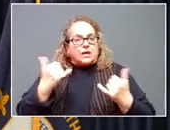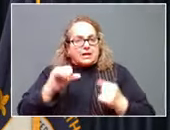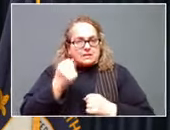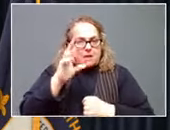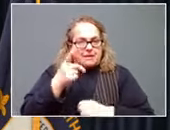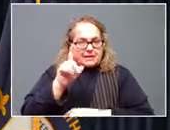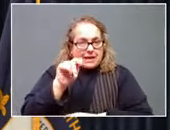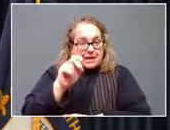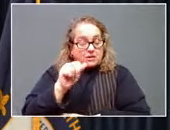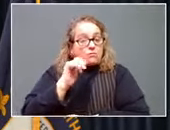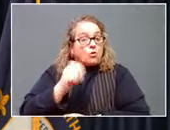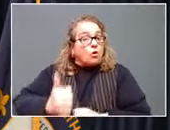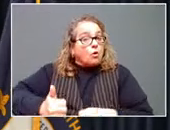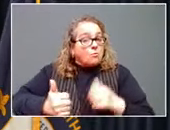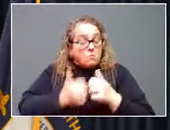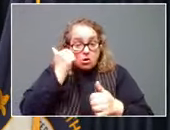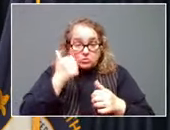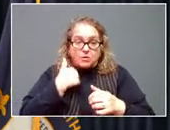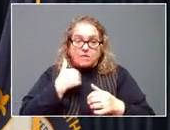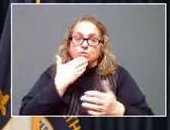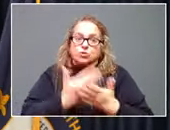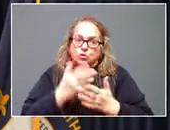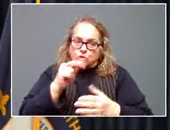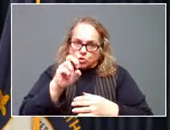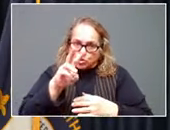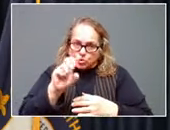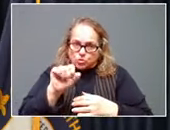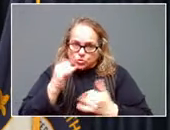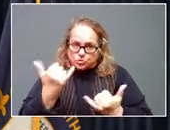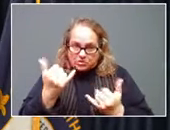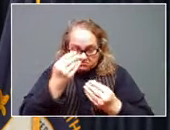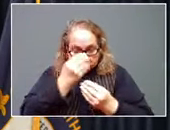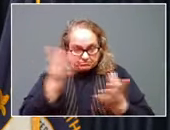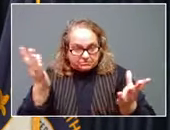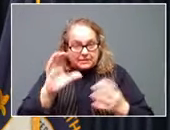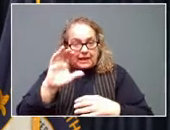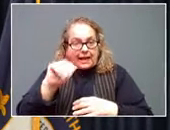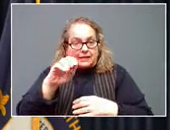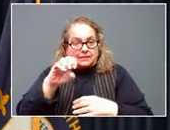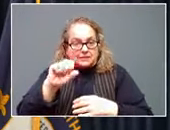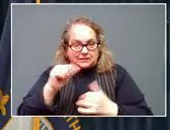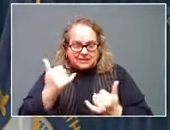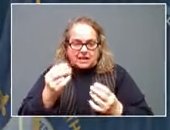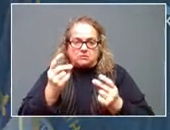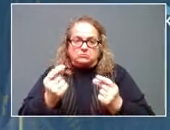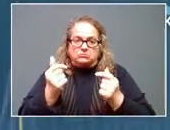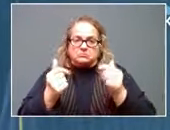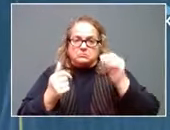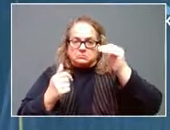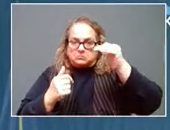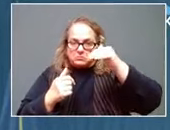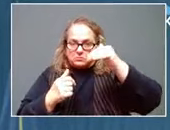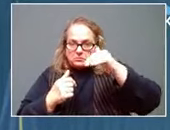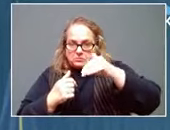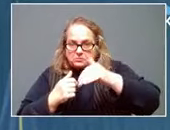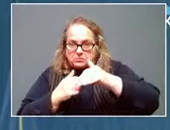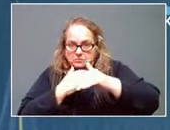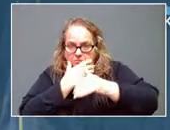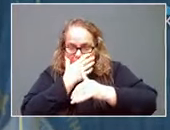news today. Cases are significantly, if not rapidly, declining, though we do believe that the